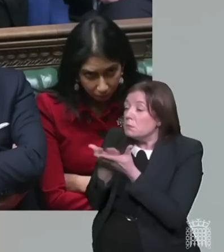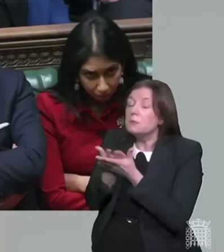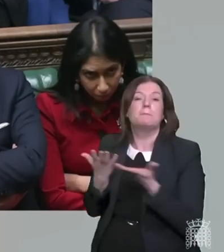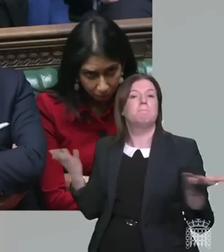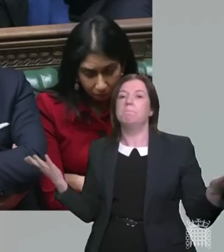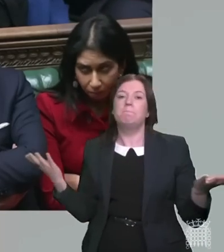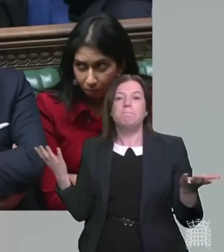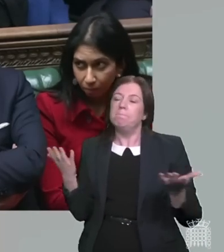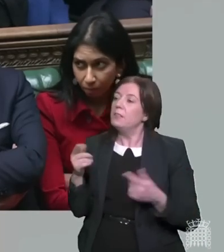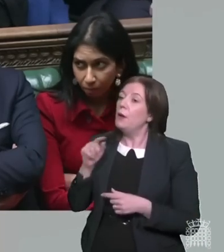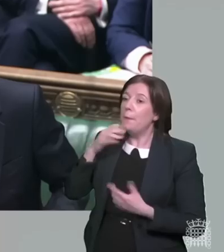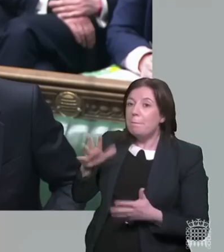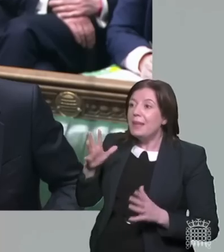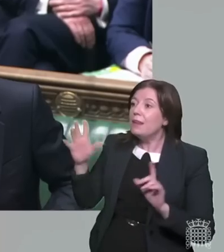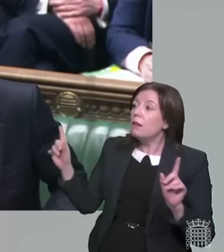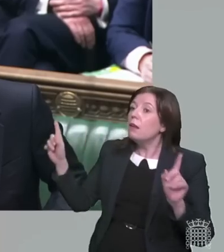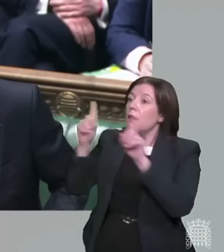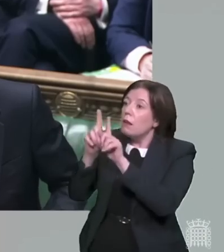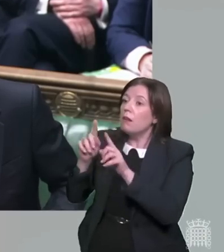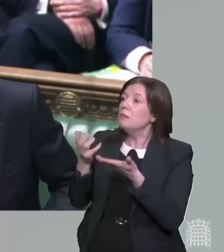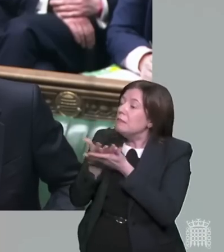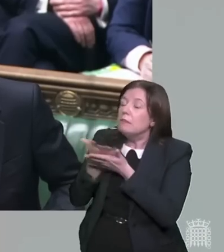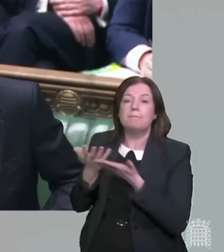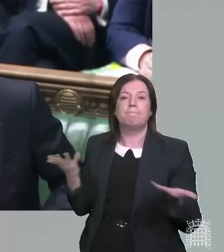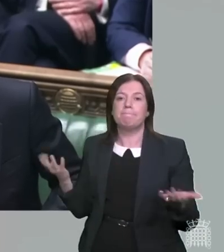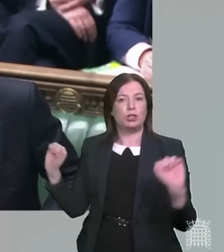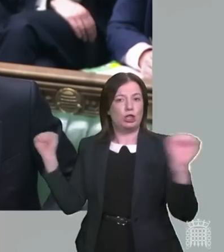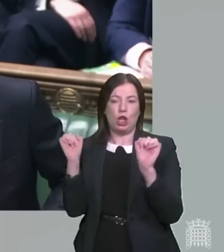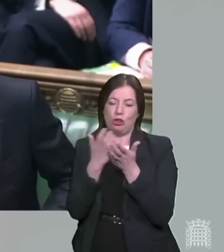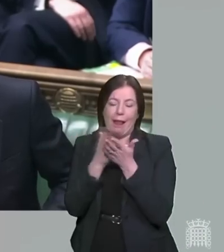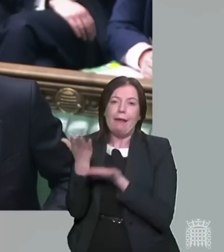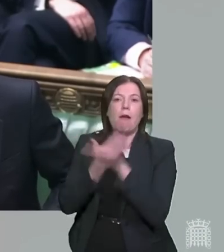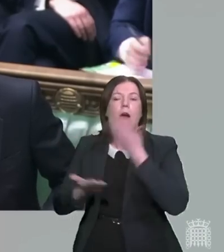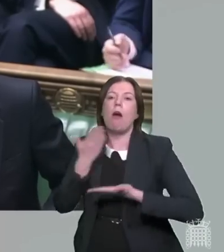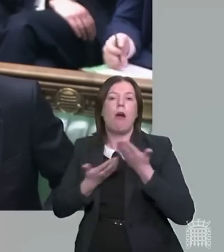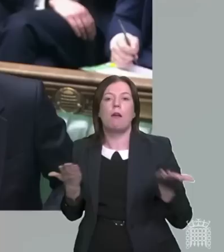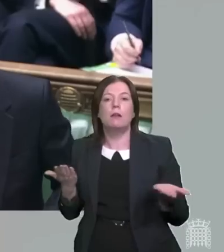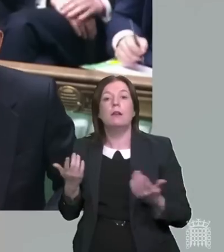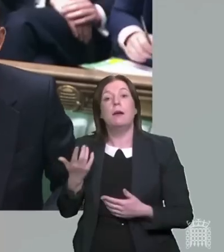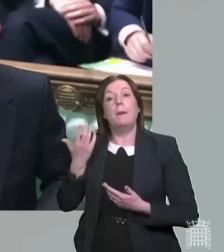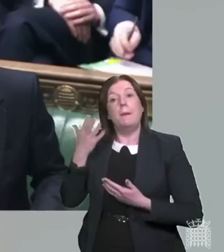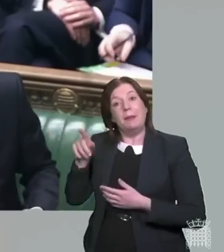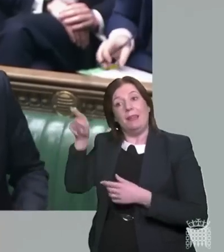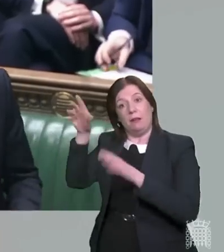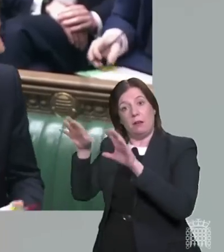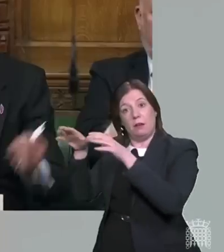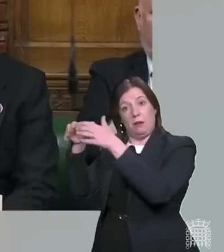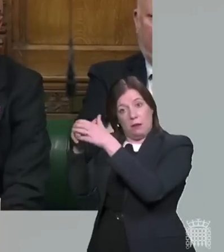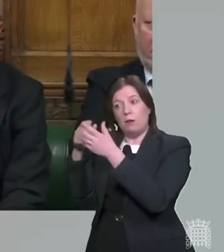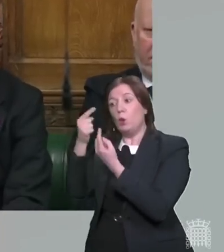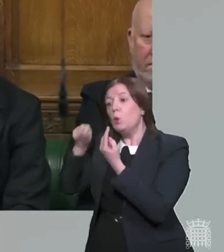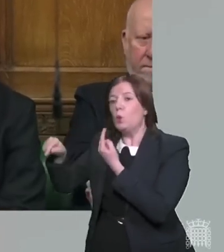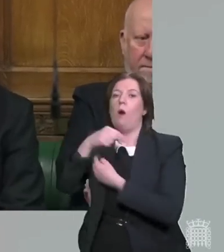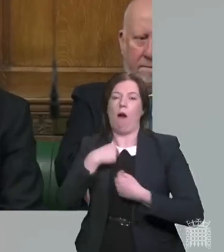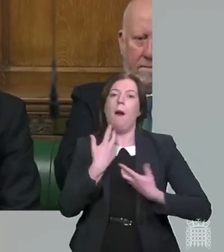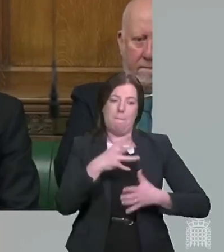will continue to do so until the family get the answers they deserve and have sanctioned several members connected with the case.